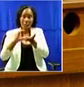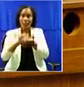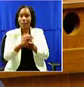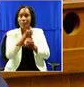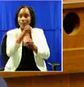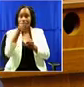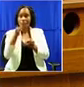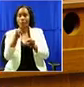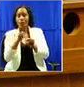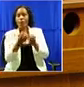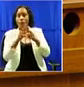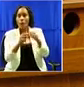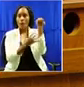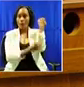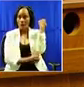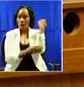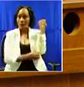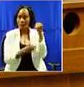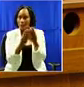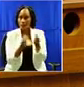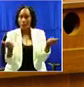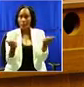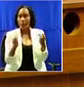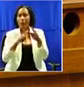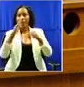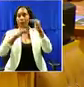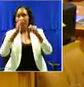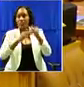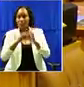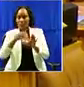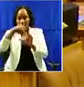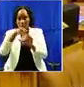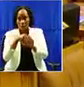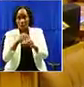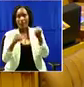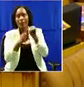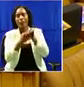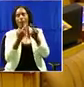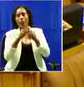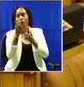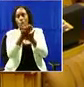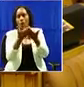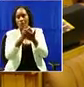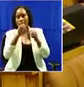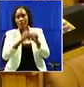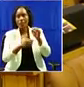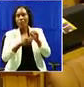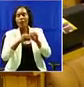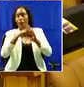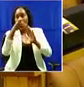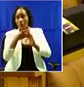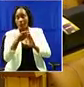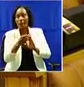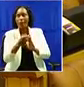alleviation, infrastructure investment, support for economic development and fighting crime and corruption